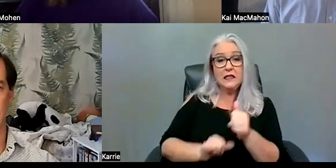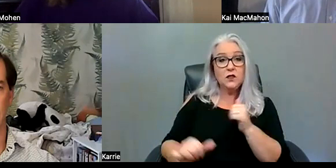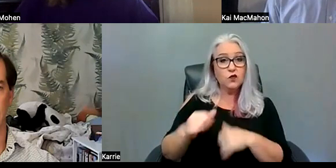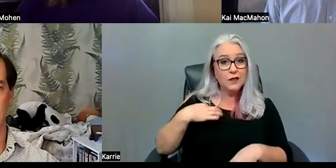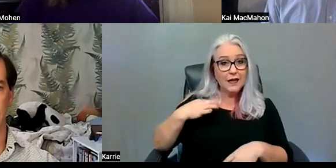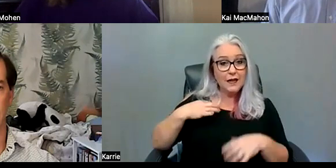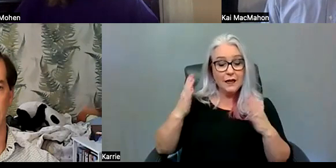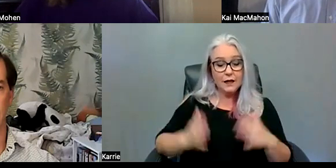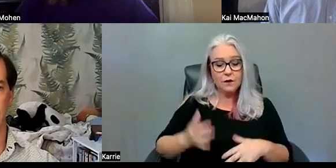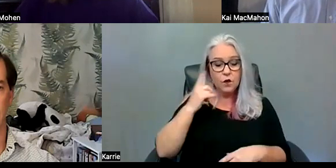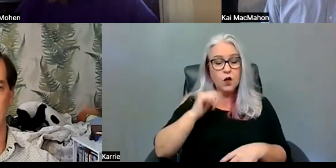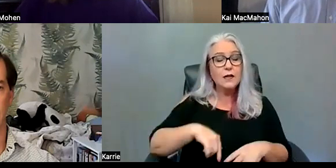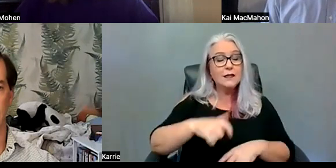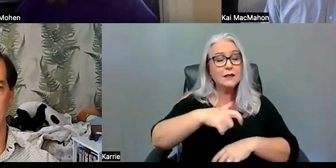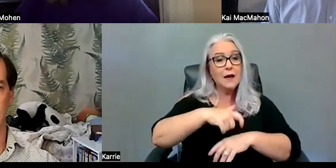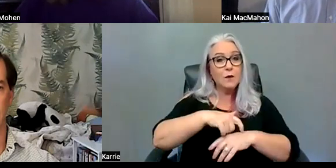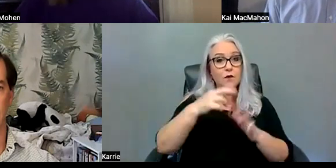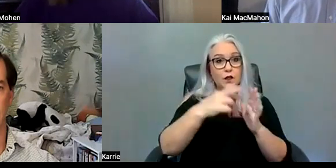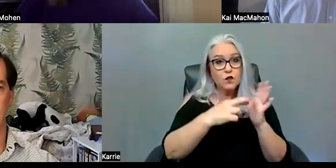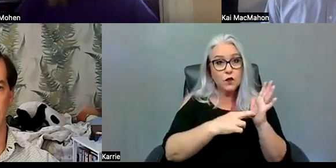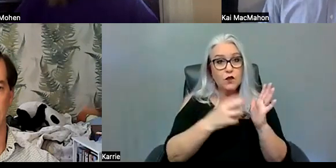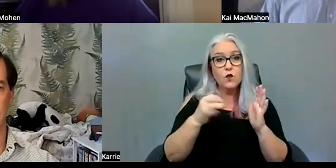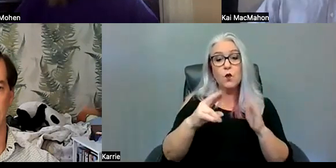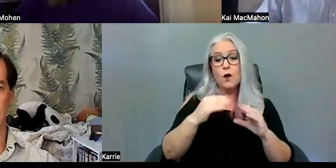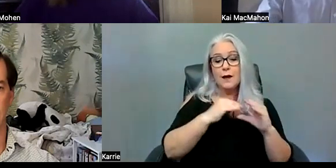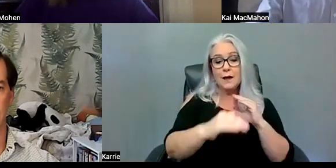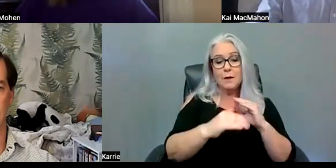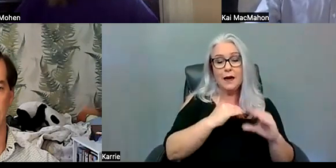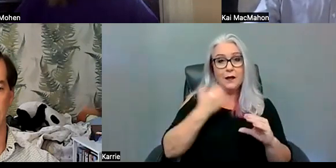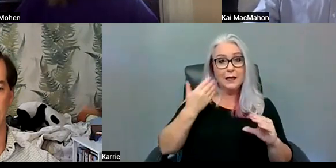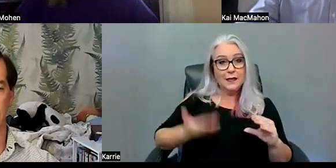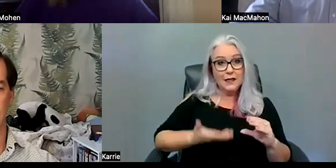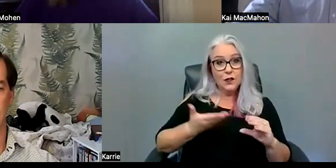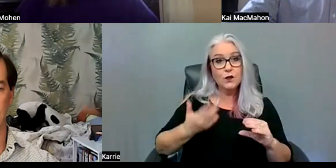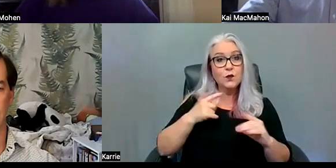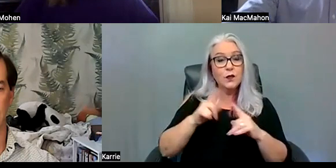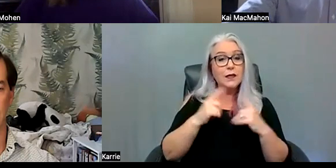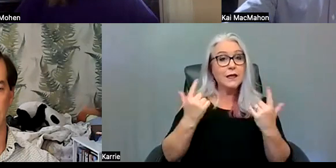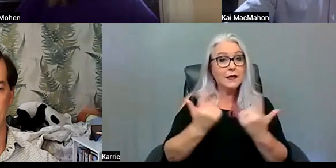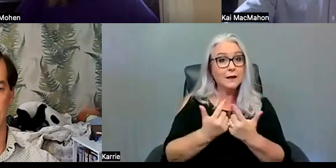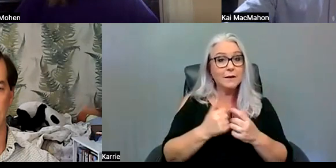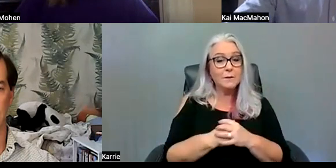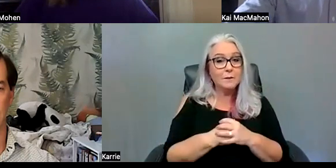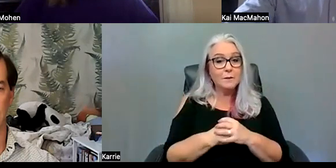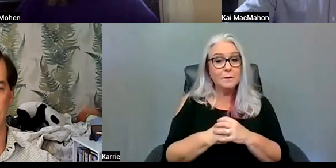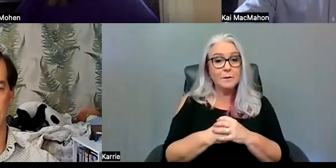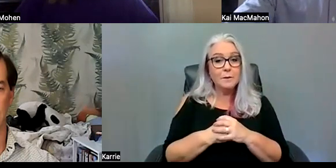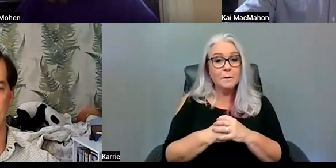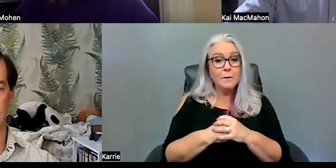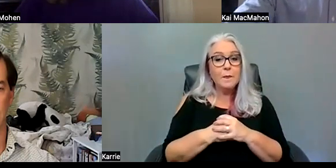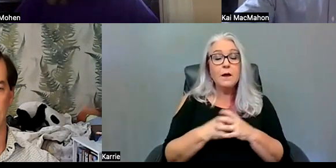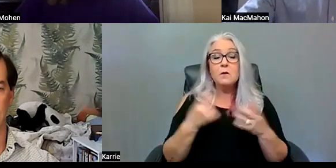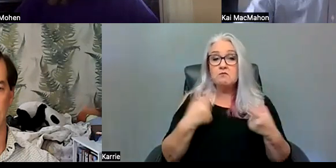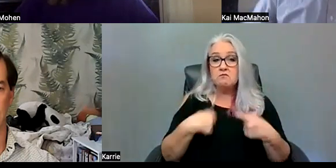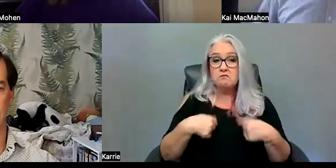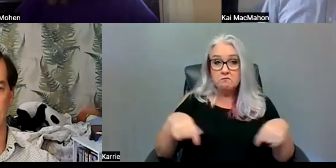of registration or through email to the league. A committee of League and PTSA members met yesterday